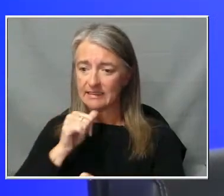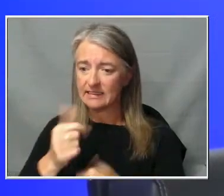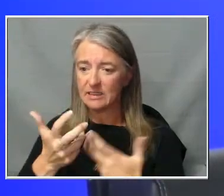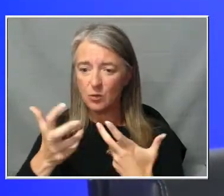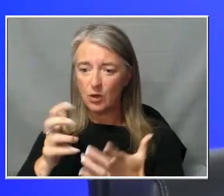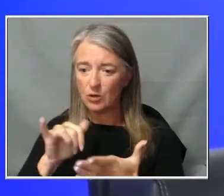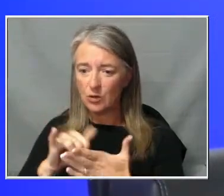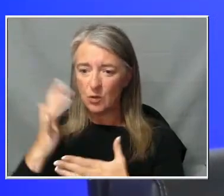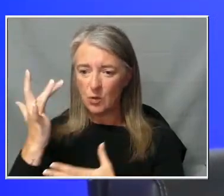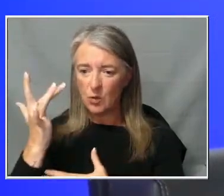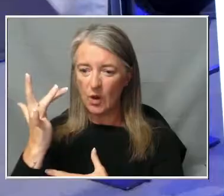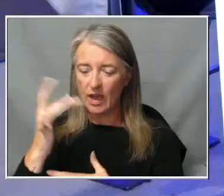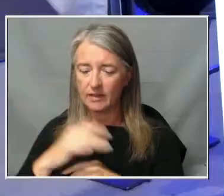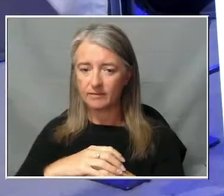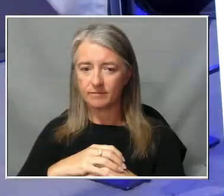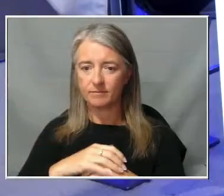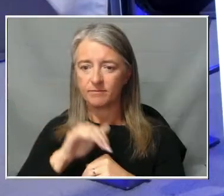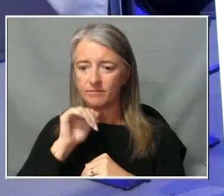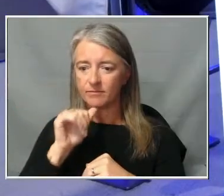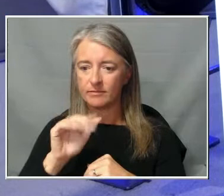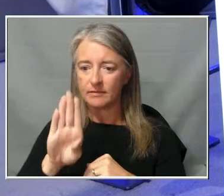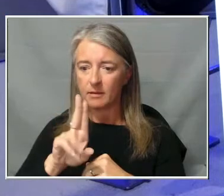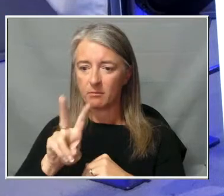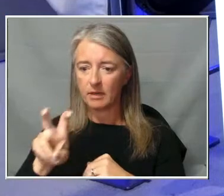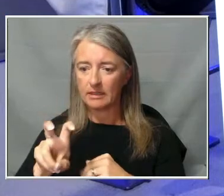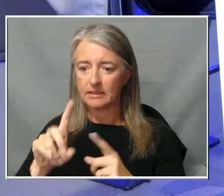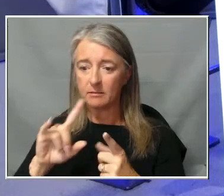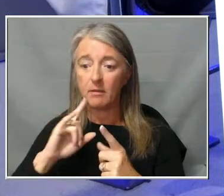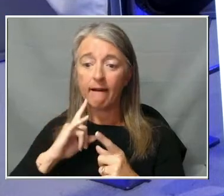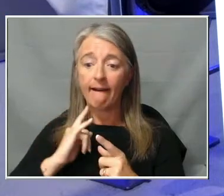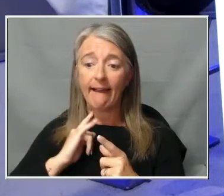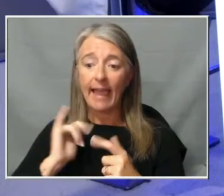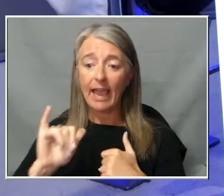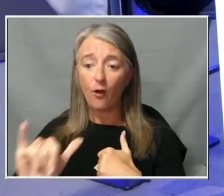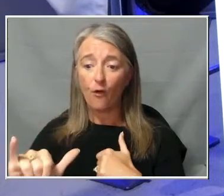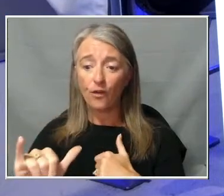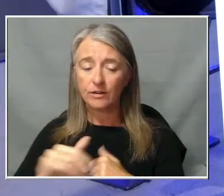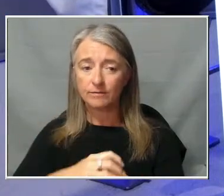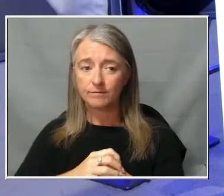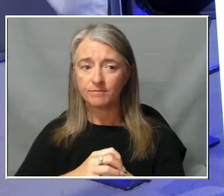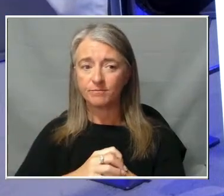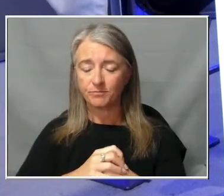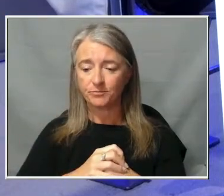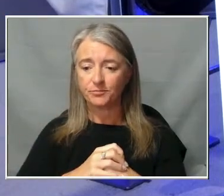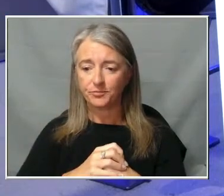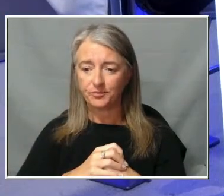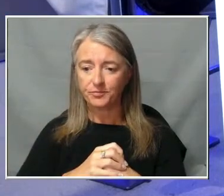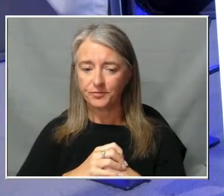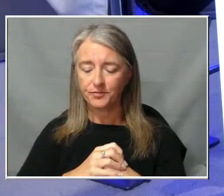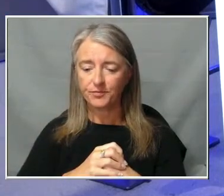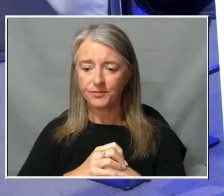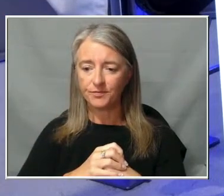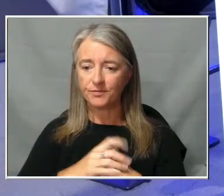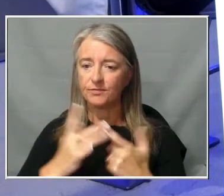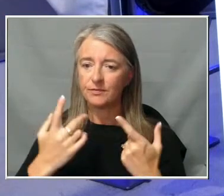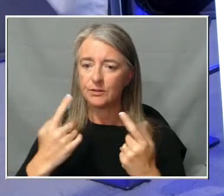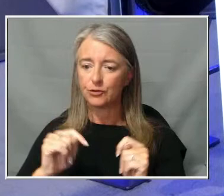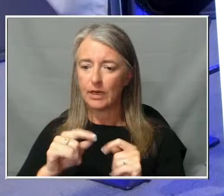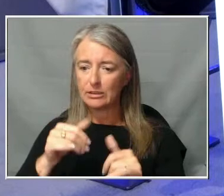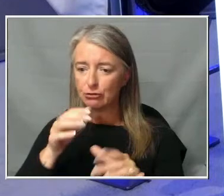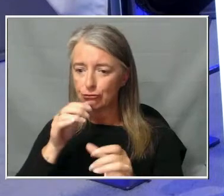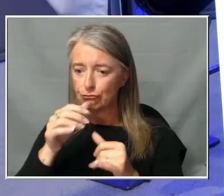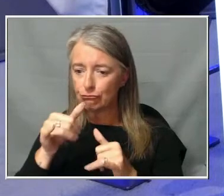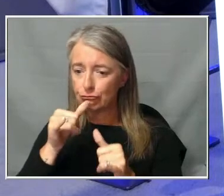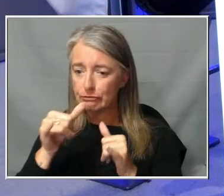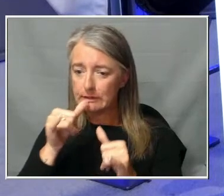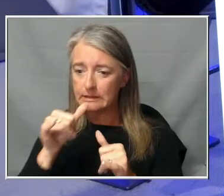am I doing this? So you didn't get the buzz, but you get the hangover if you were to drink. You would, yeah. So you're trying to drink, but you'd realize, well, I'm not